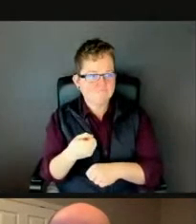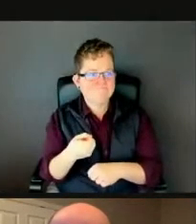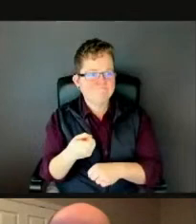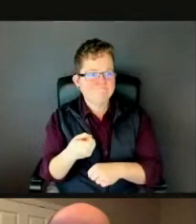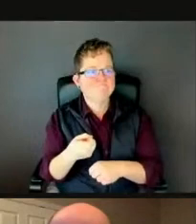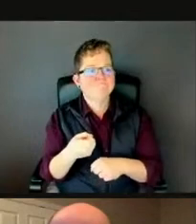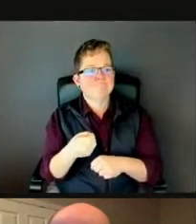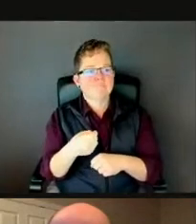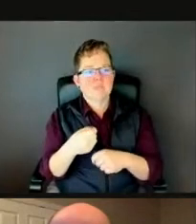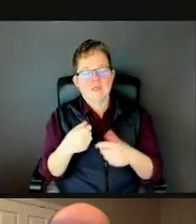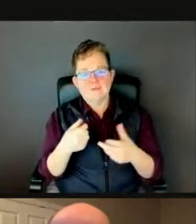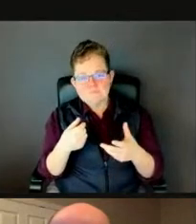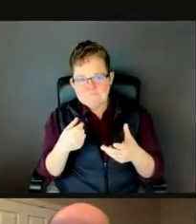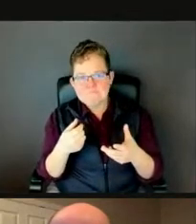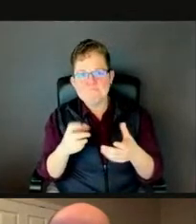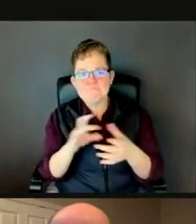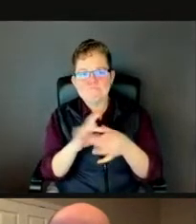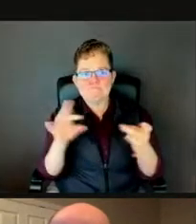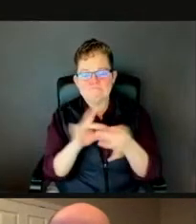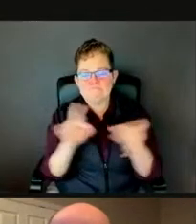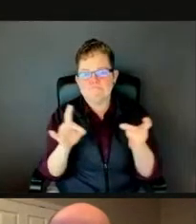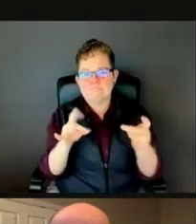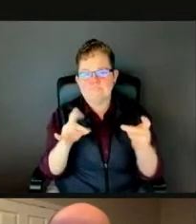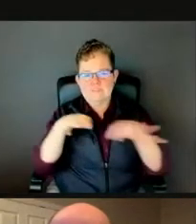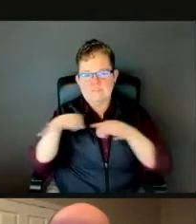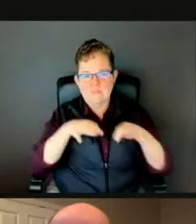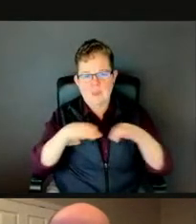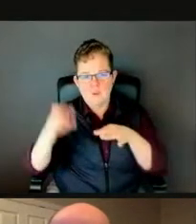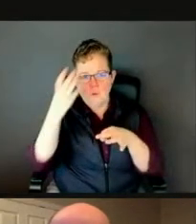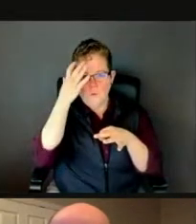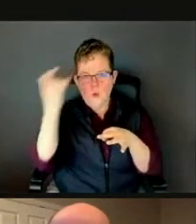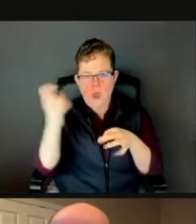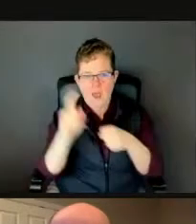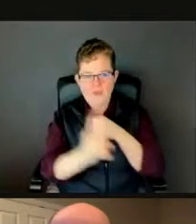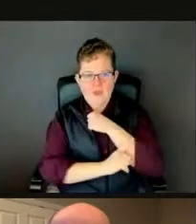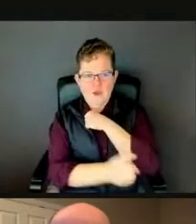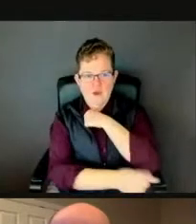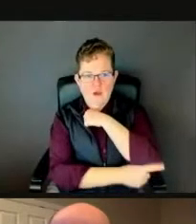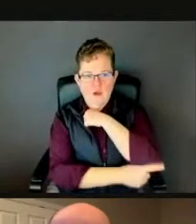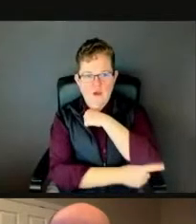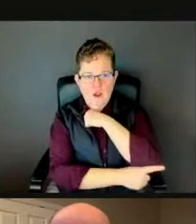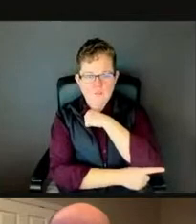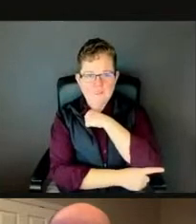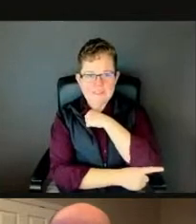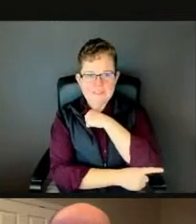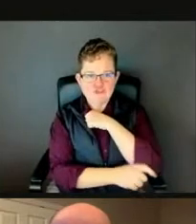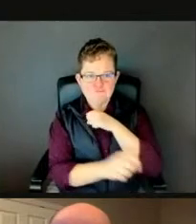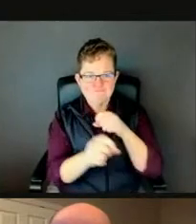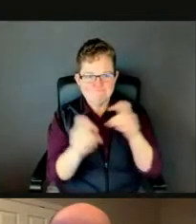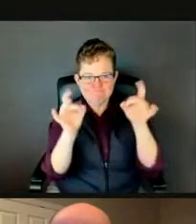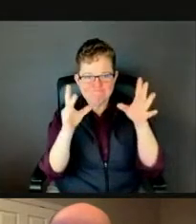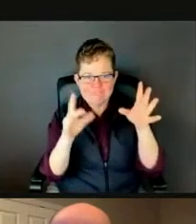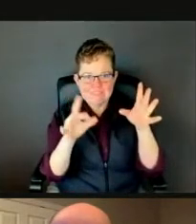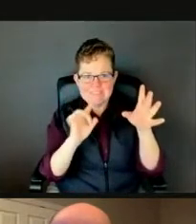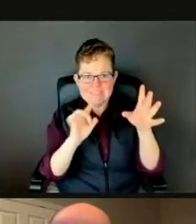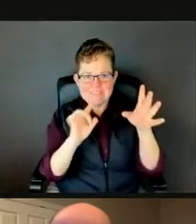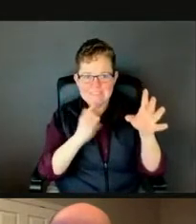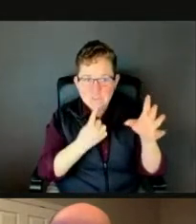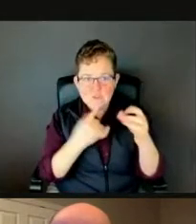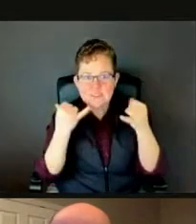picture behind why the actual garbage situation is so dire at this